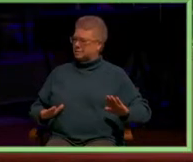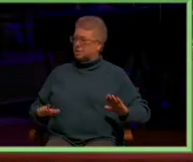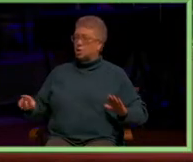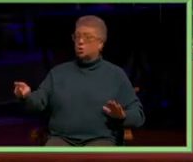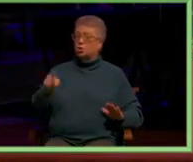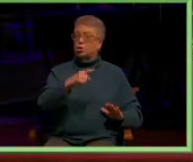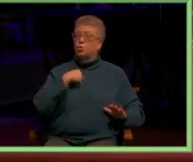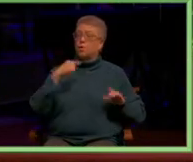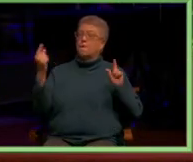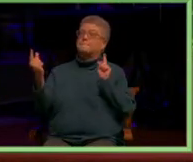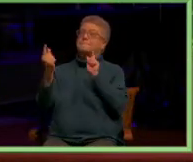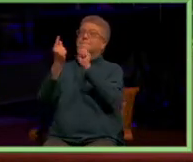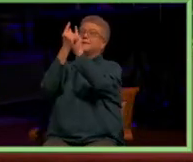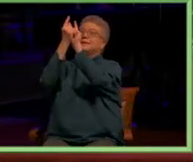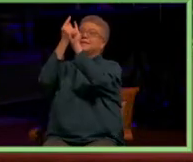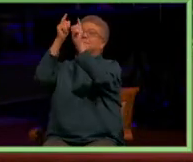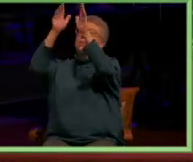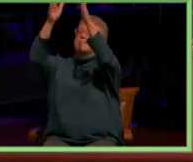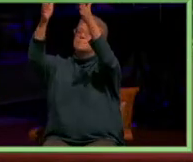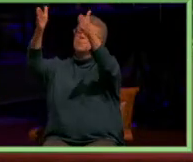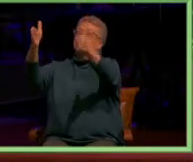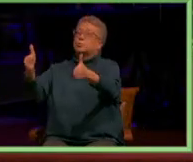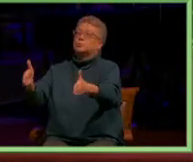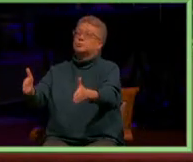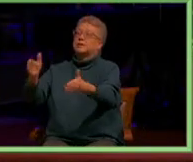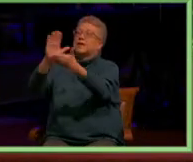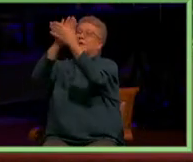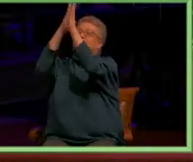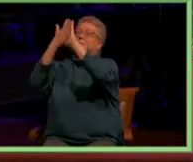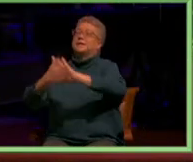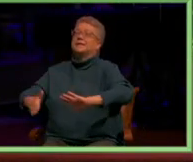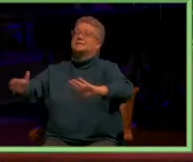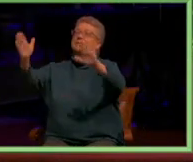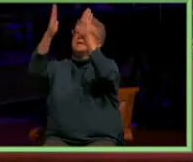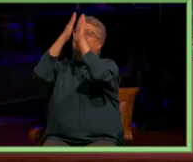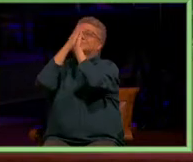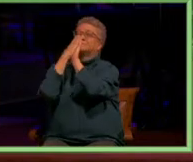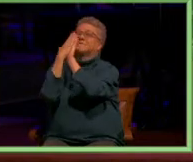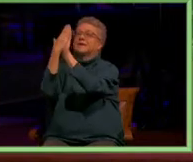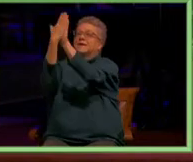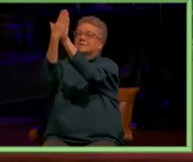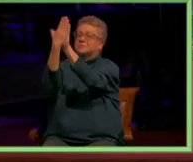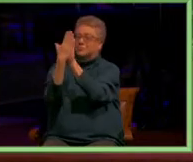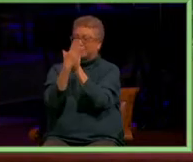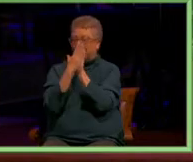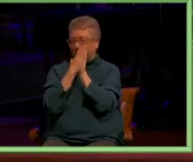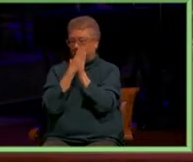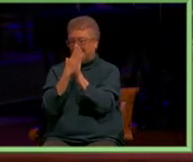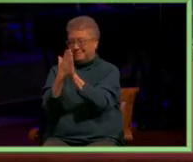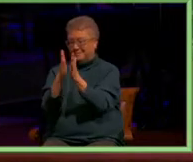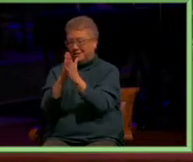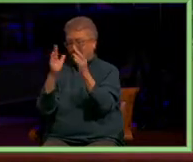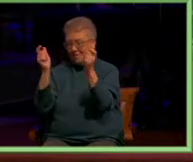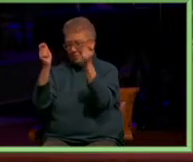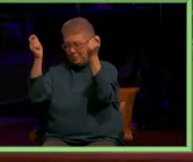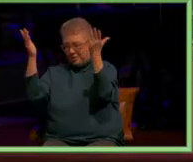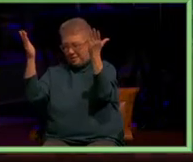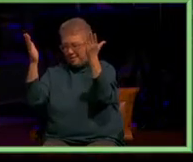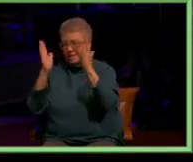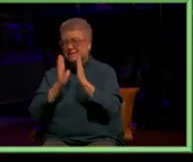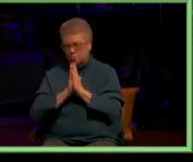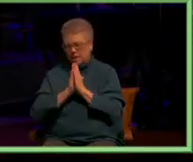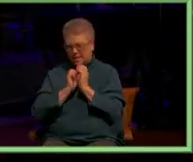meet the person of peace face to face. Hallelujah and amen. Let's pray together.